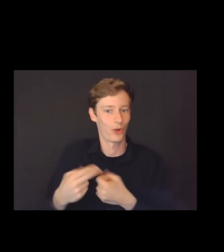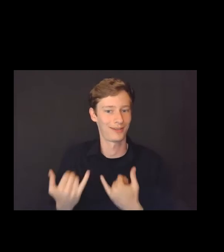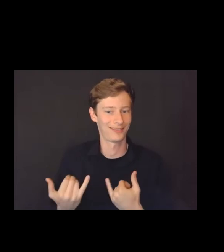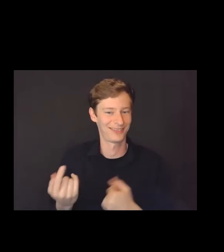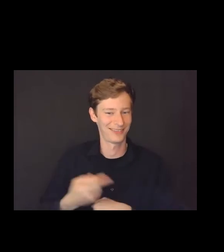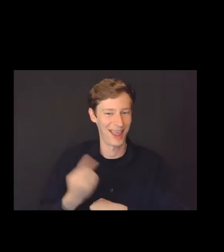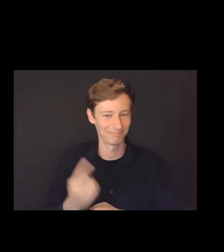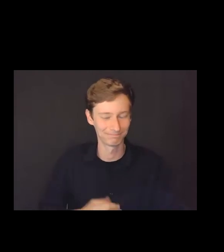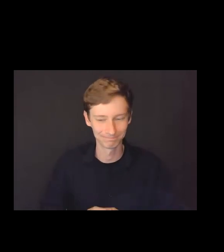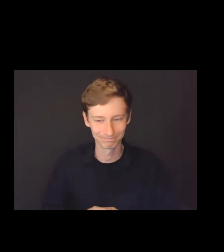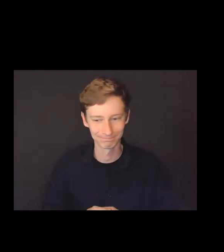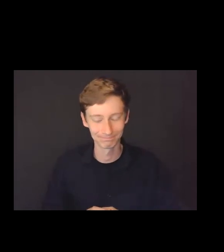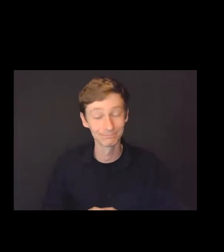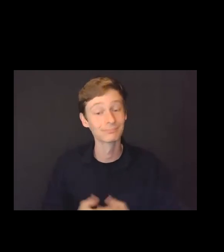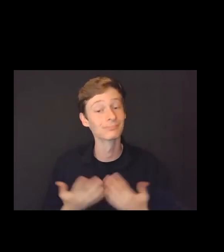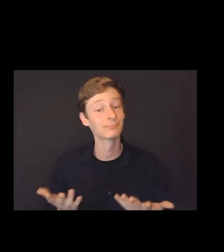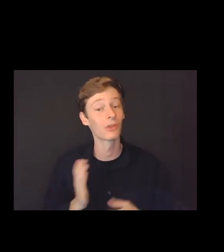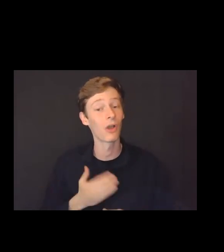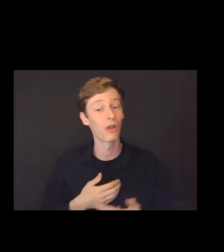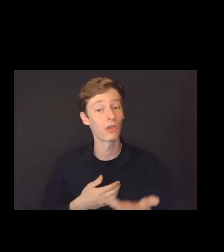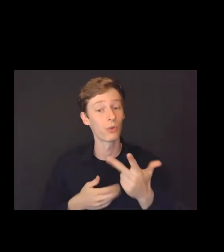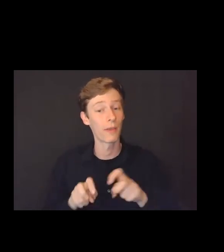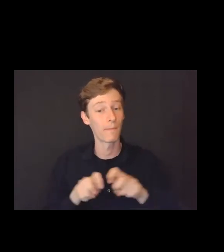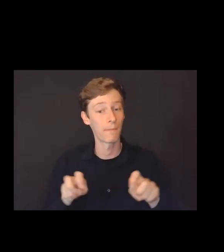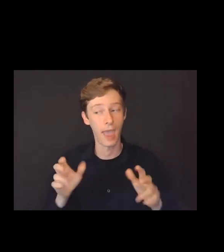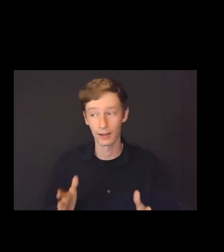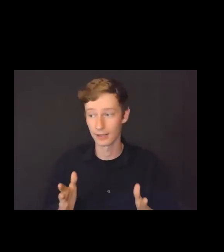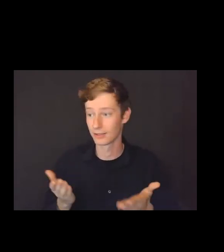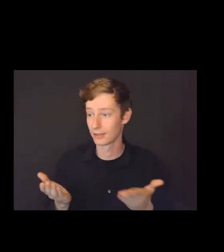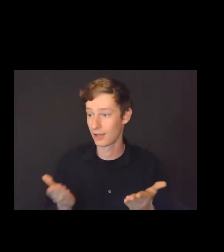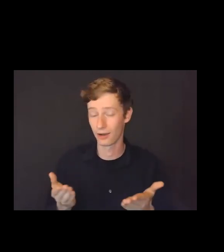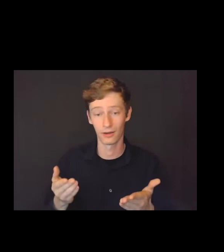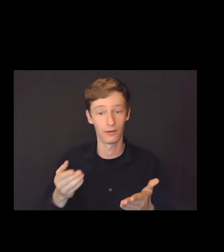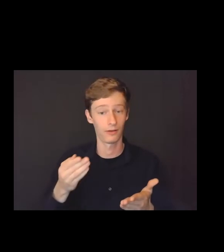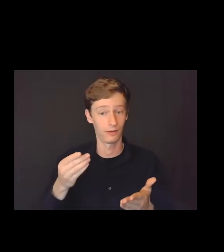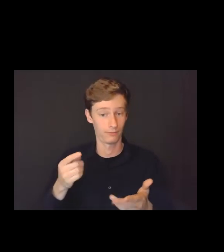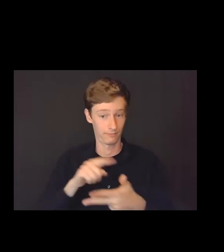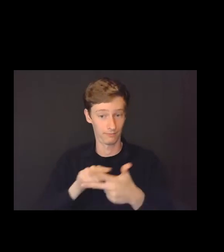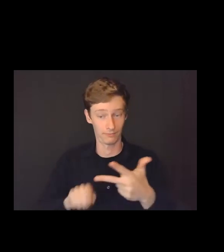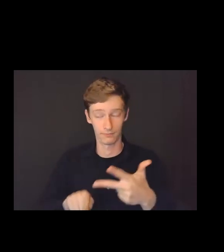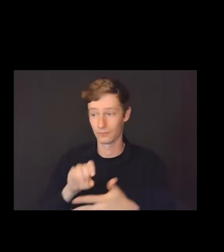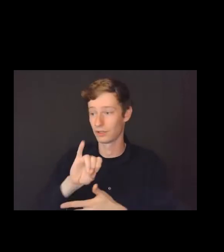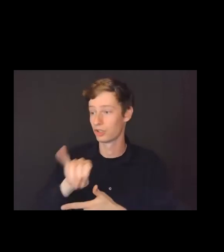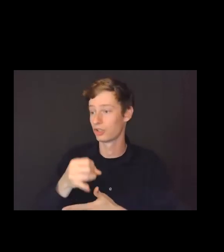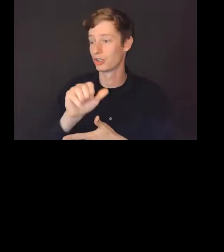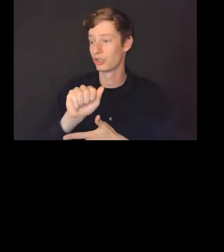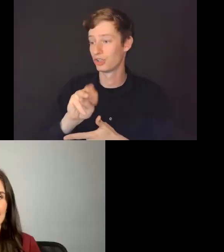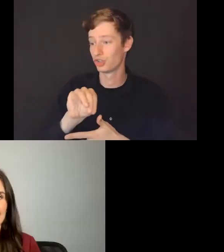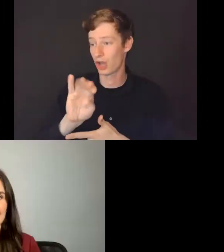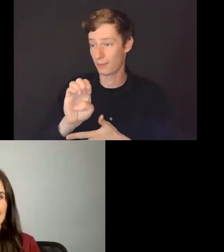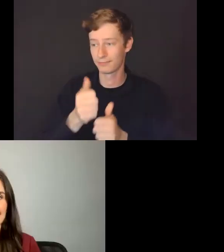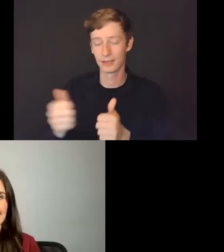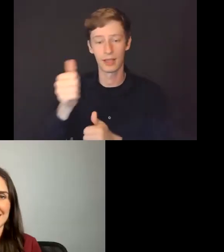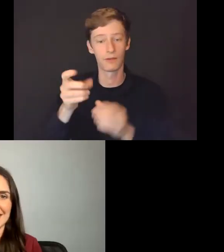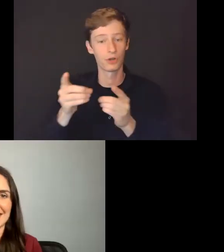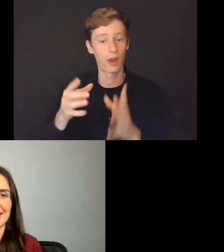real quickly, our three panelists in the reproductive healthcare and a post-Roe Virginia is Jamie, Executive Director of